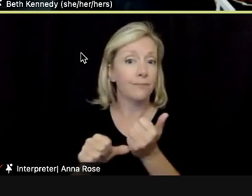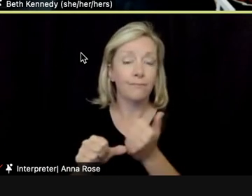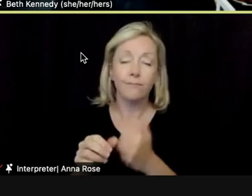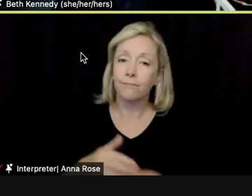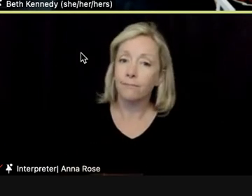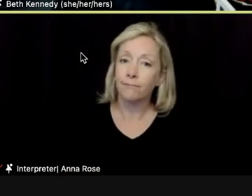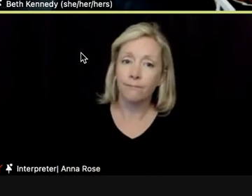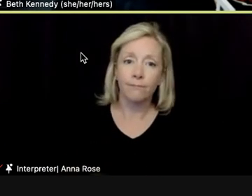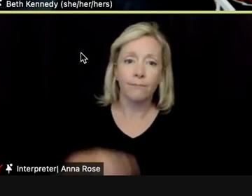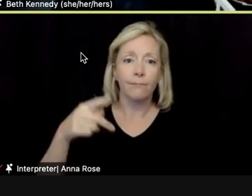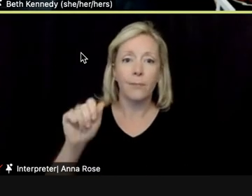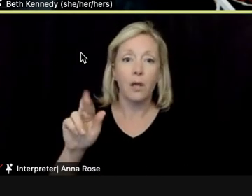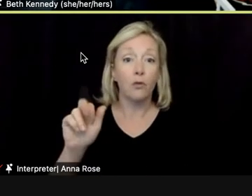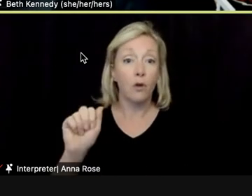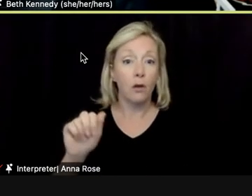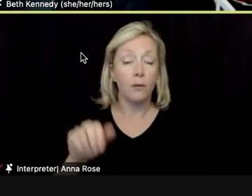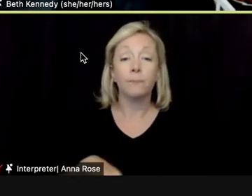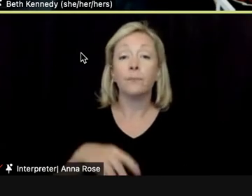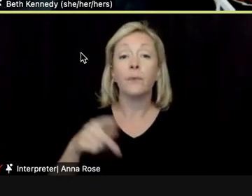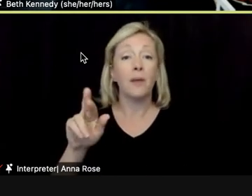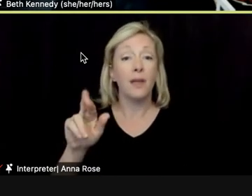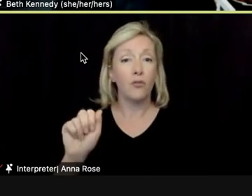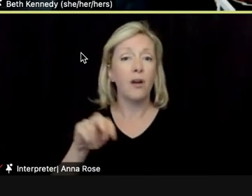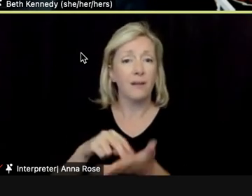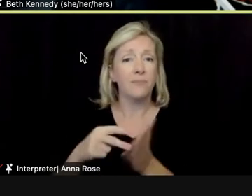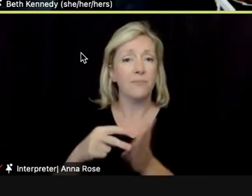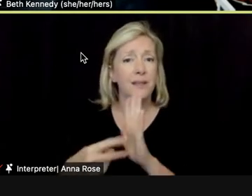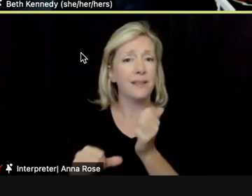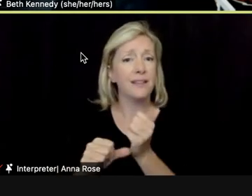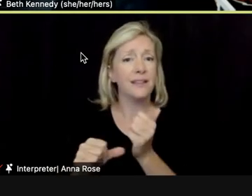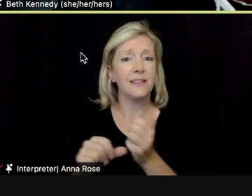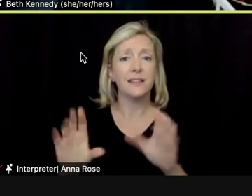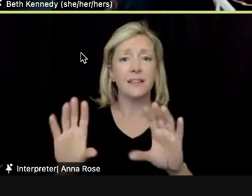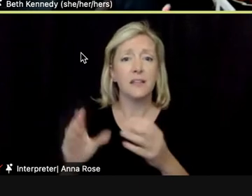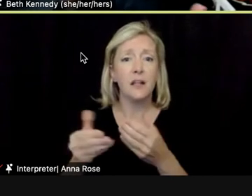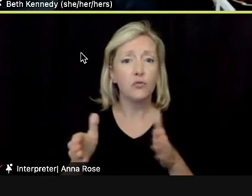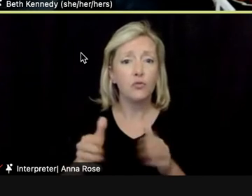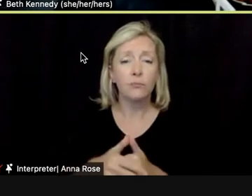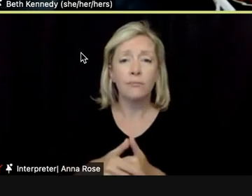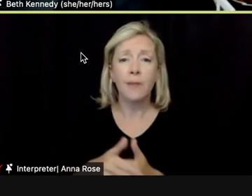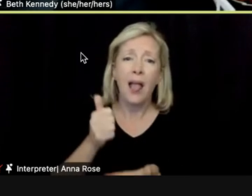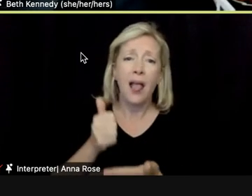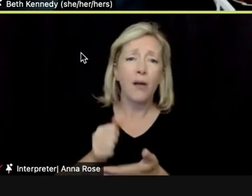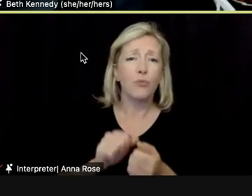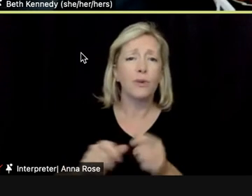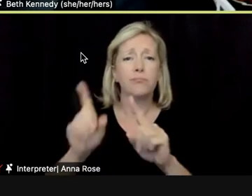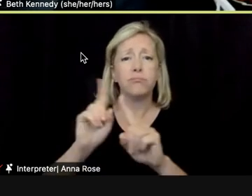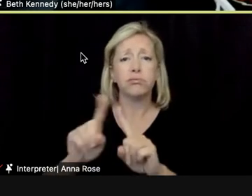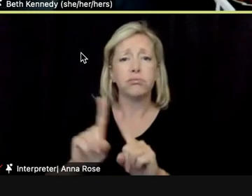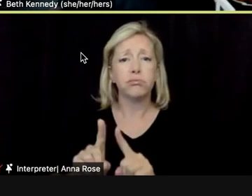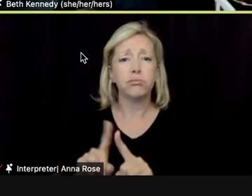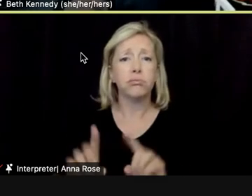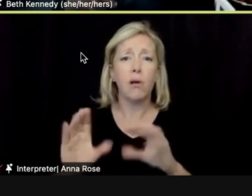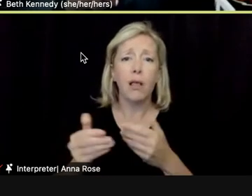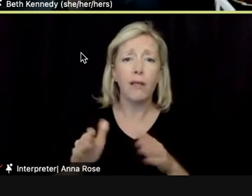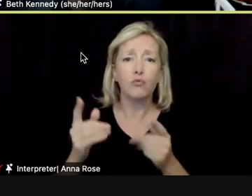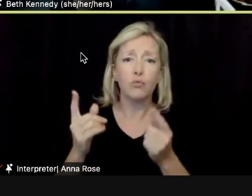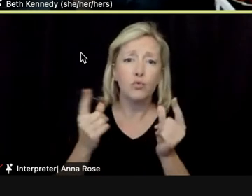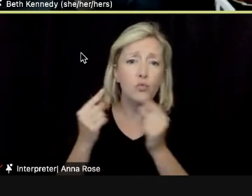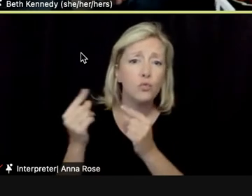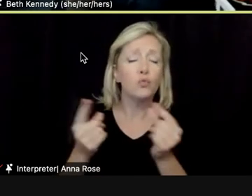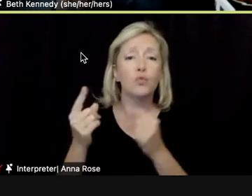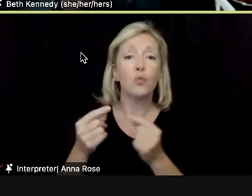Paraprofessionals are assistants in a classroom. They help with lots of classroom duties. Sometimes